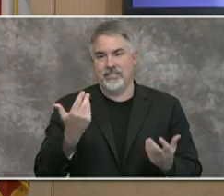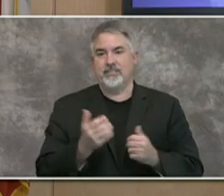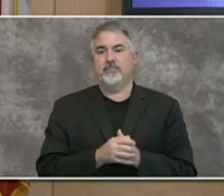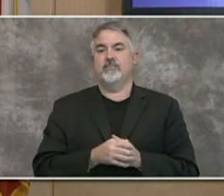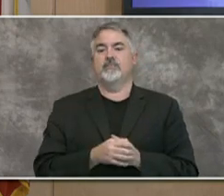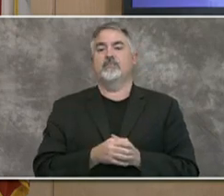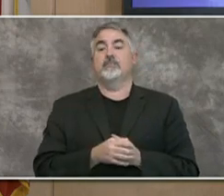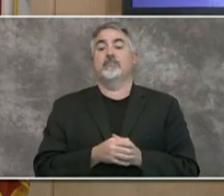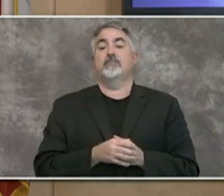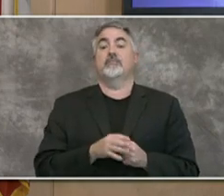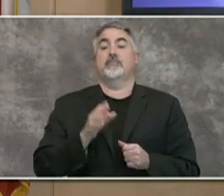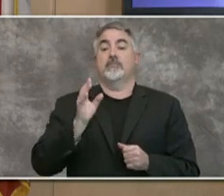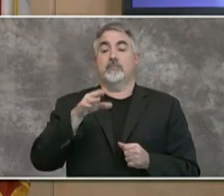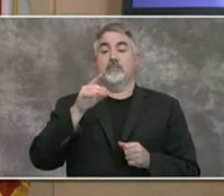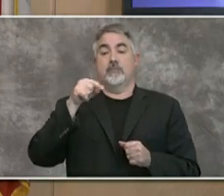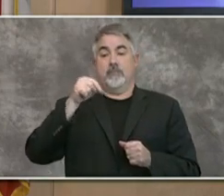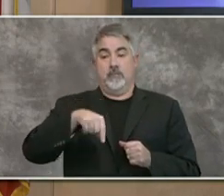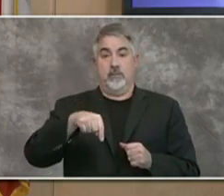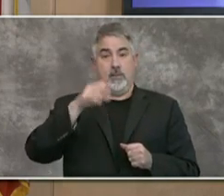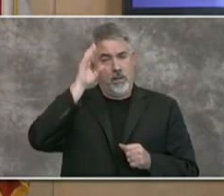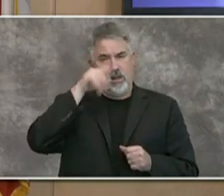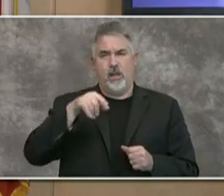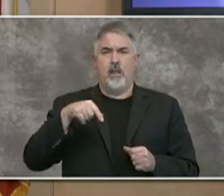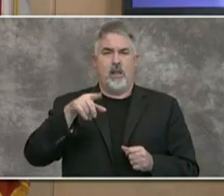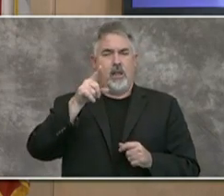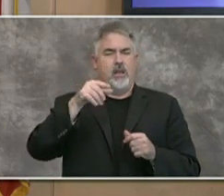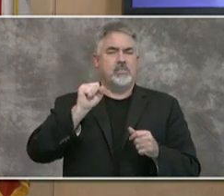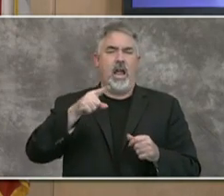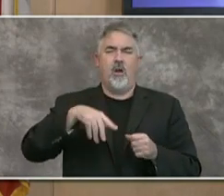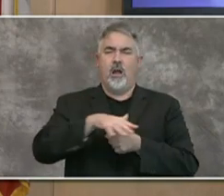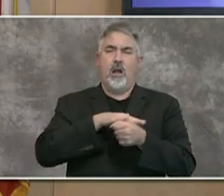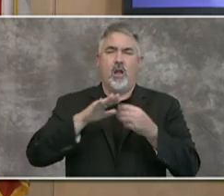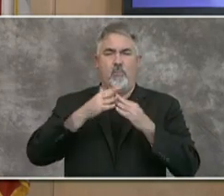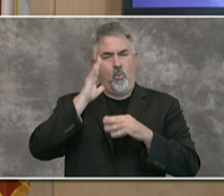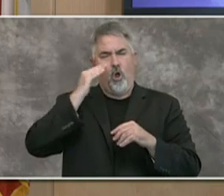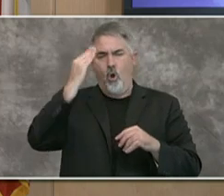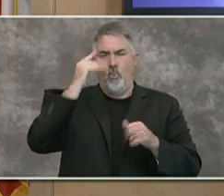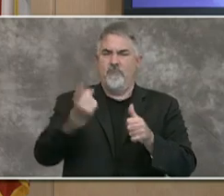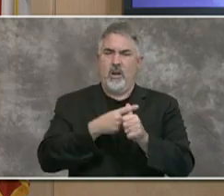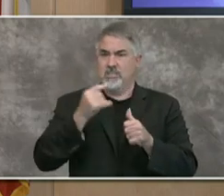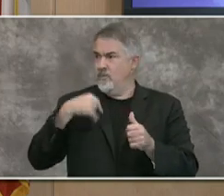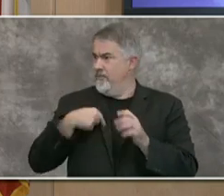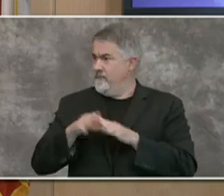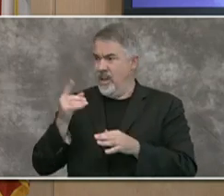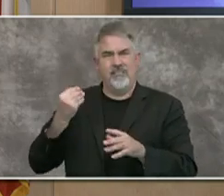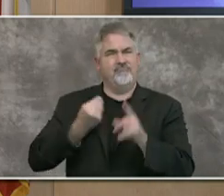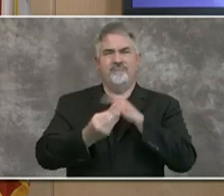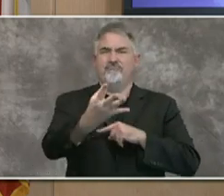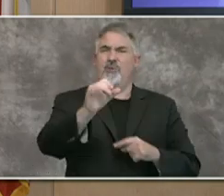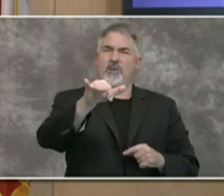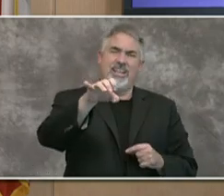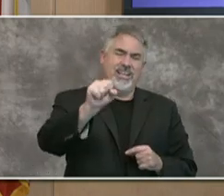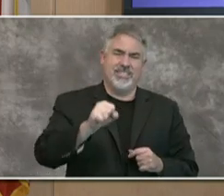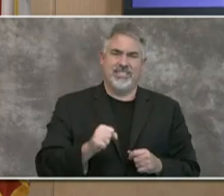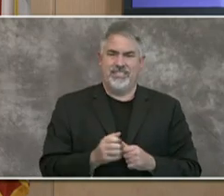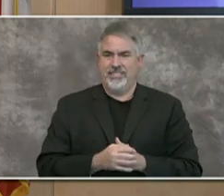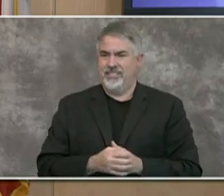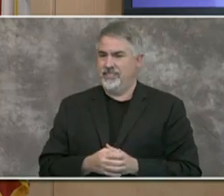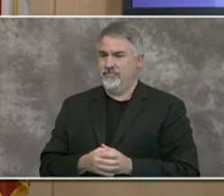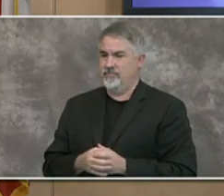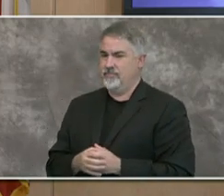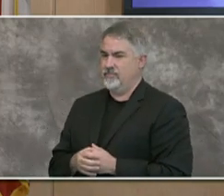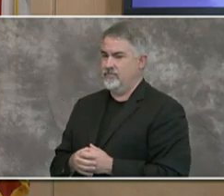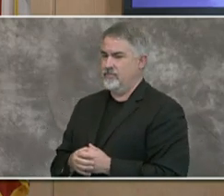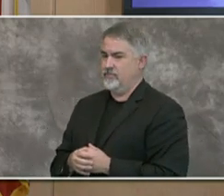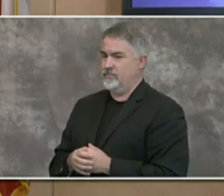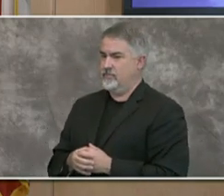will be the first to know. Thanks. So I wonder, I mean, you know, it wouldn't even have to necessarily be something that